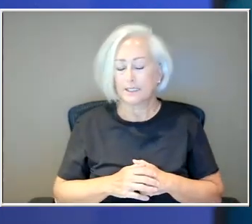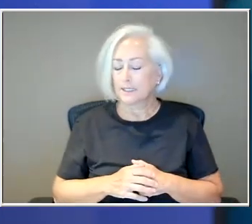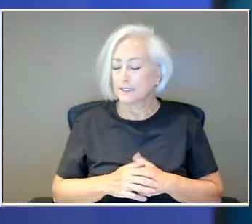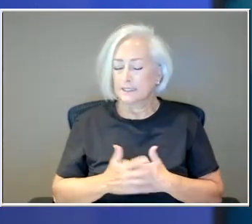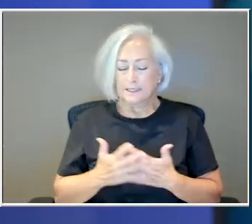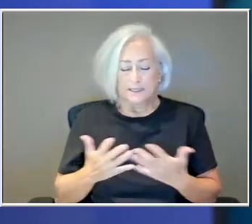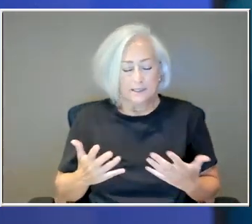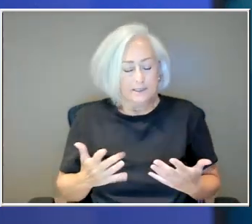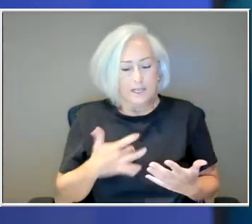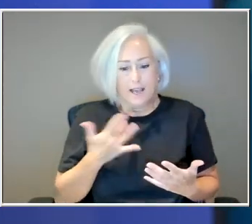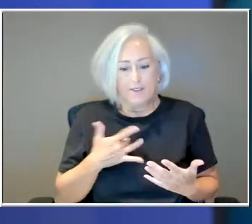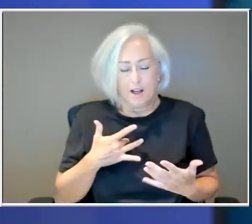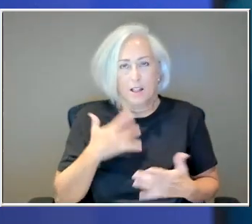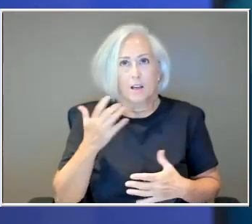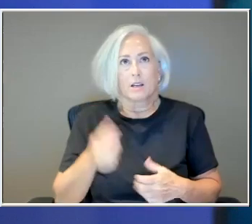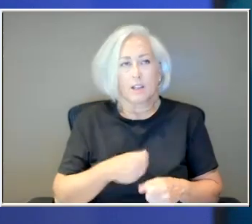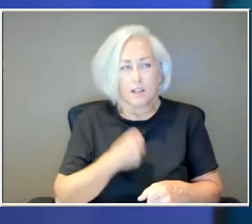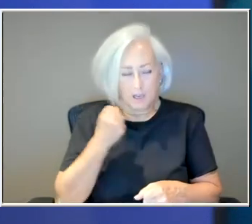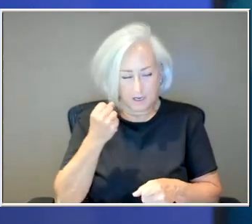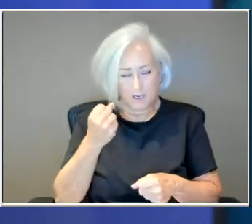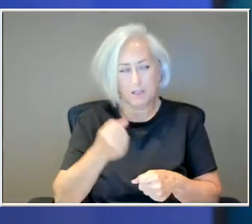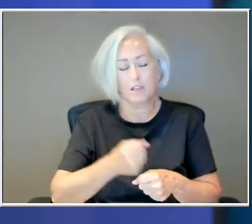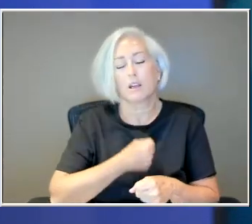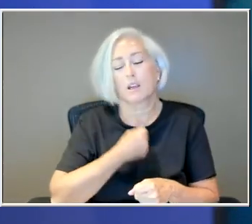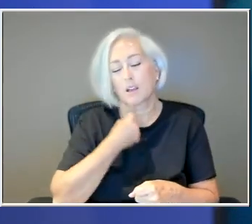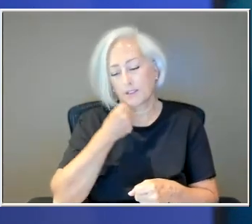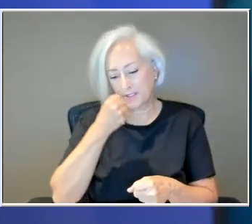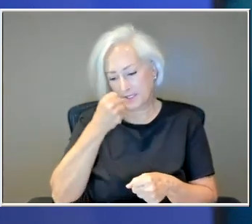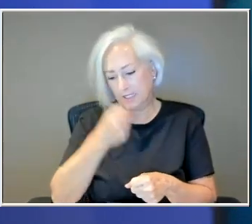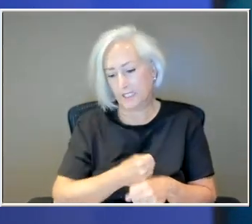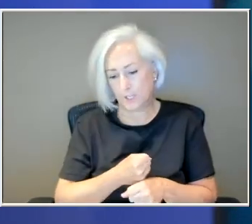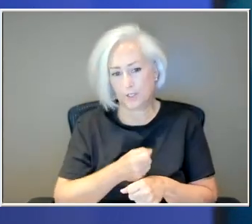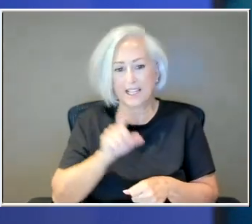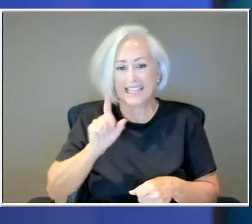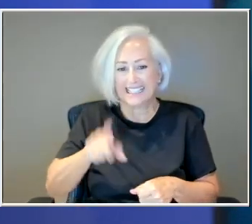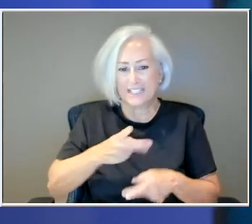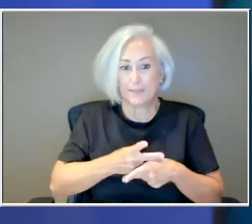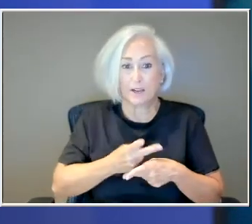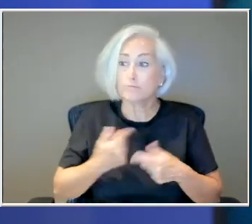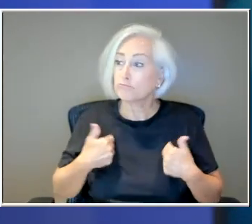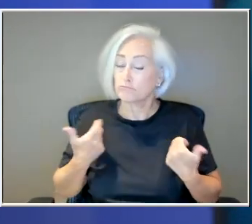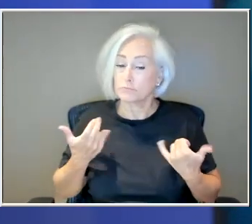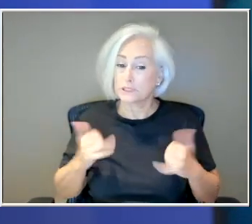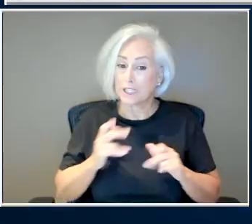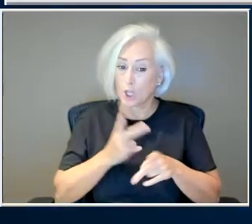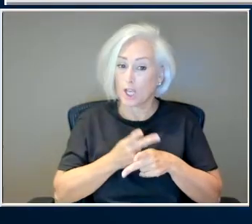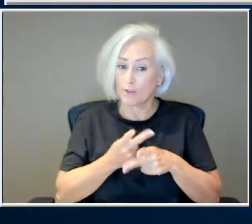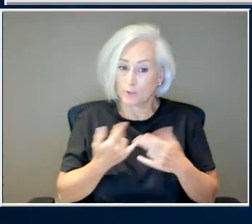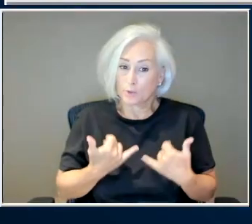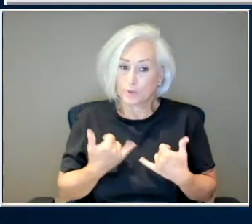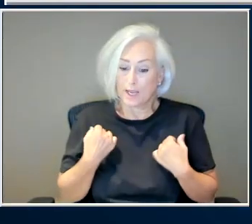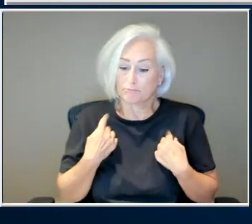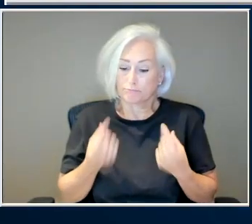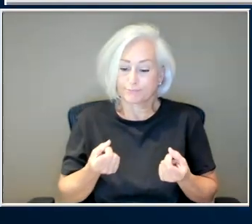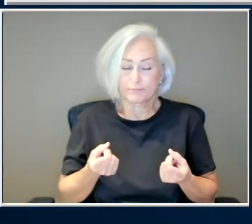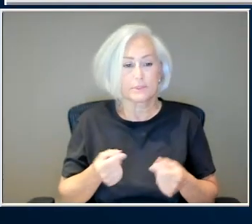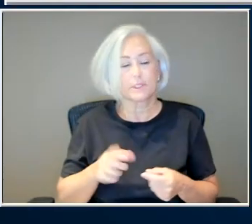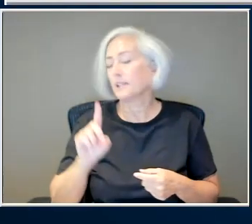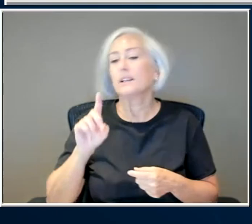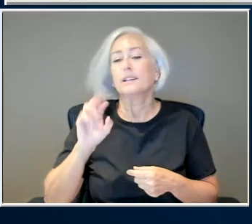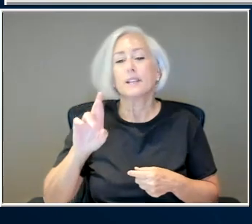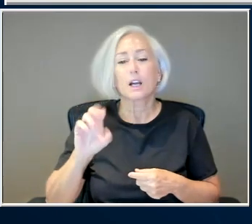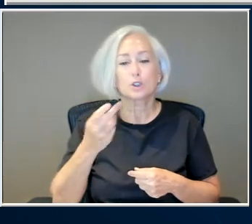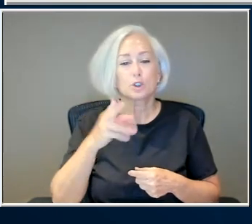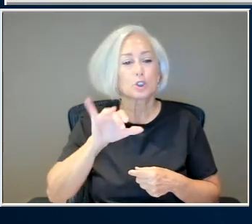like years, it was years really, that I just was really careful, and I'm still careful to this day. Dr. Shunay, what's the big takeaway from